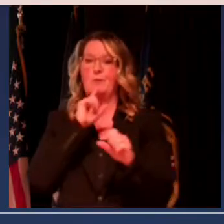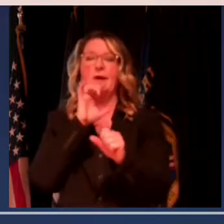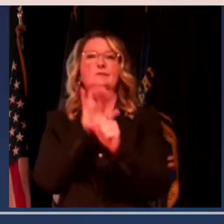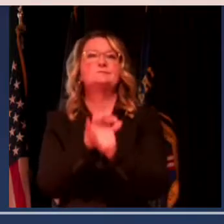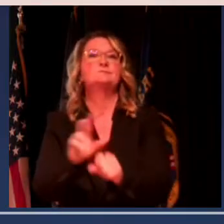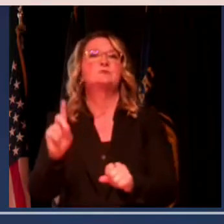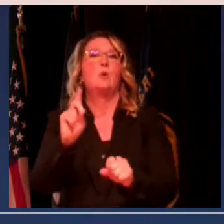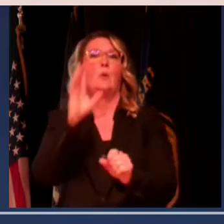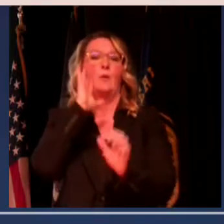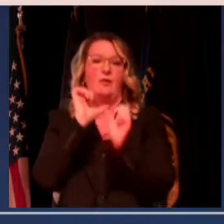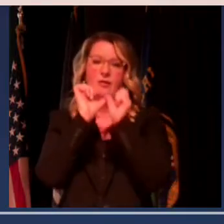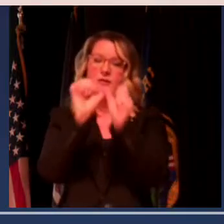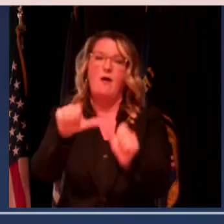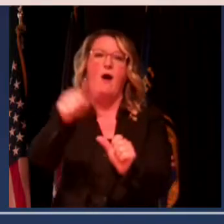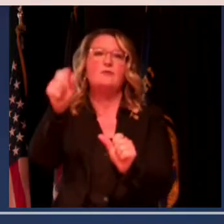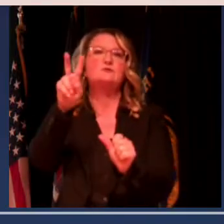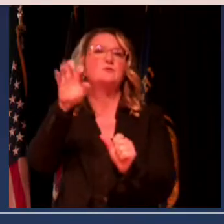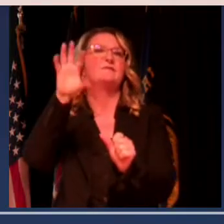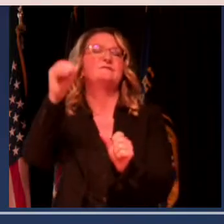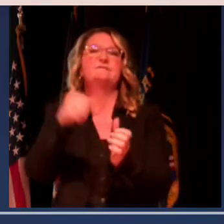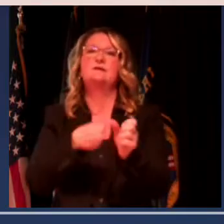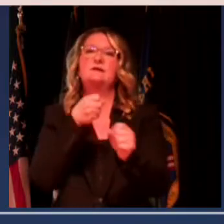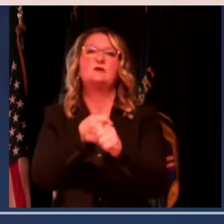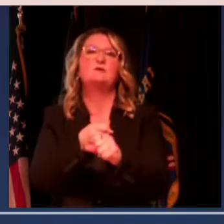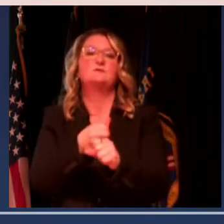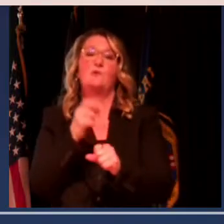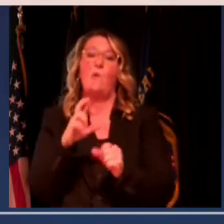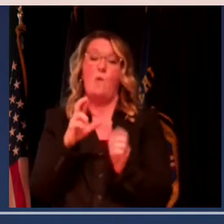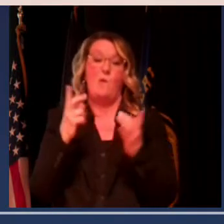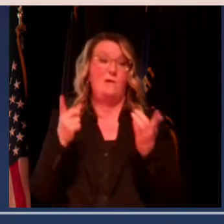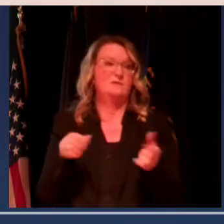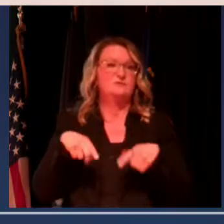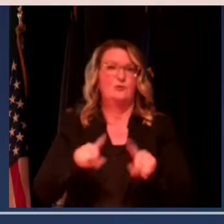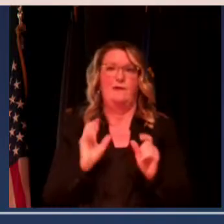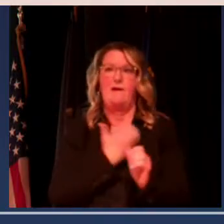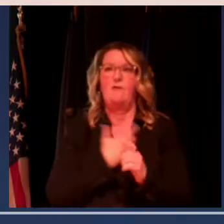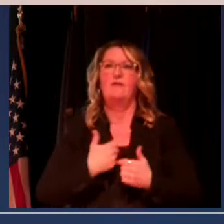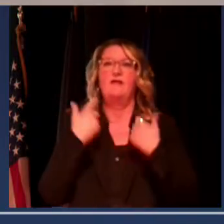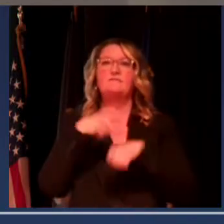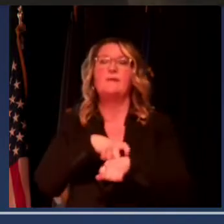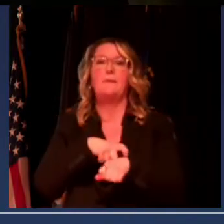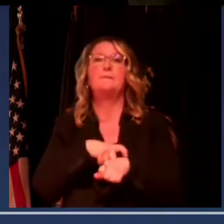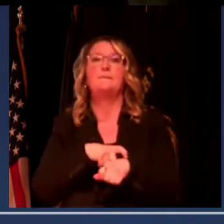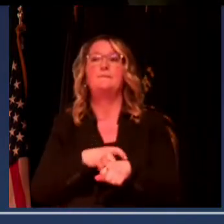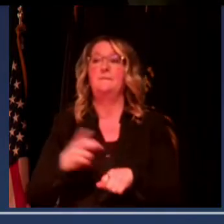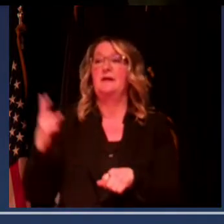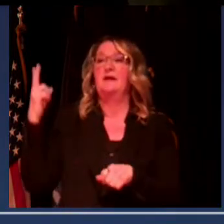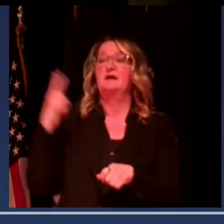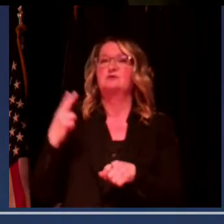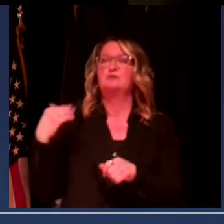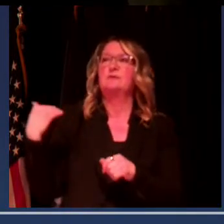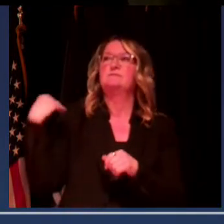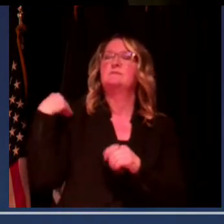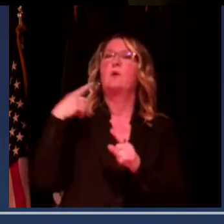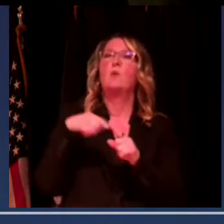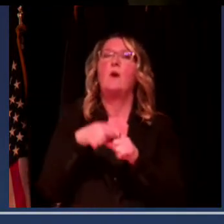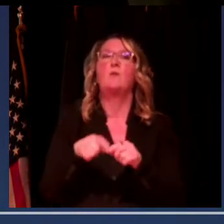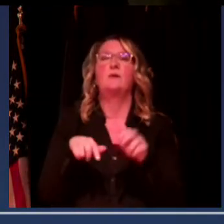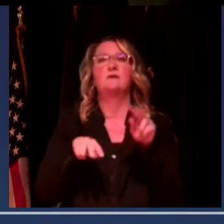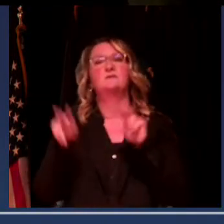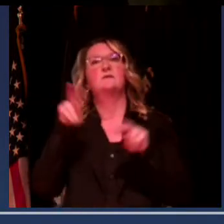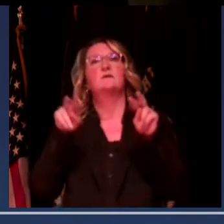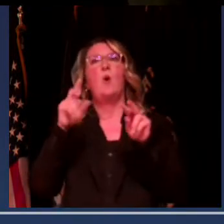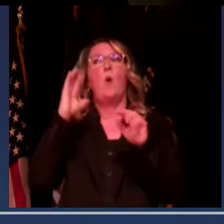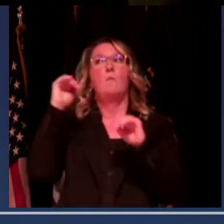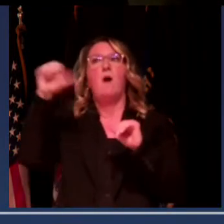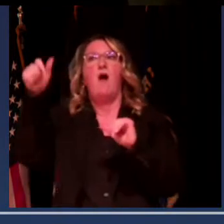democracy will endure for another 250 years, or even during our lifetimes. History reminds us when we sit back and hope others will